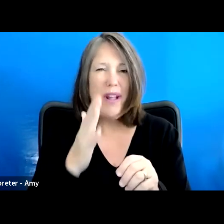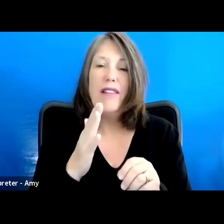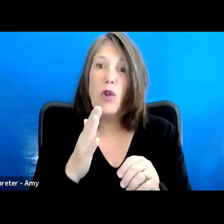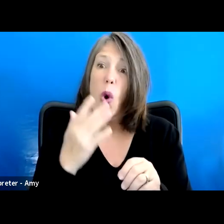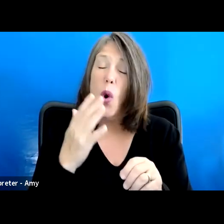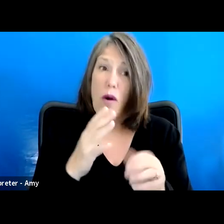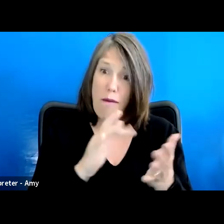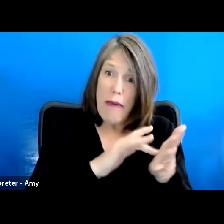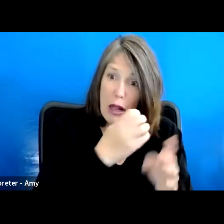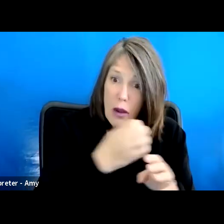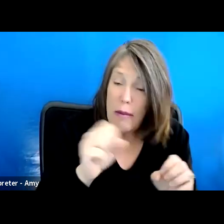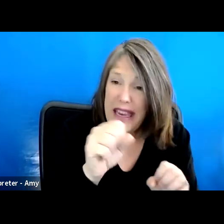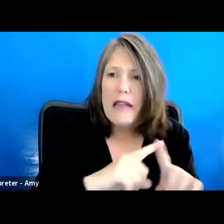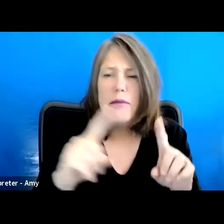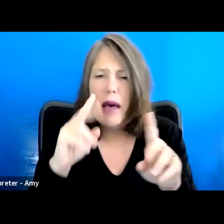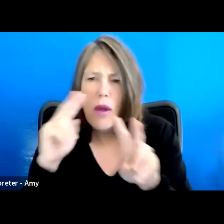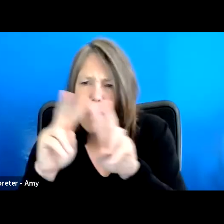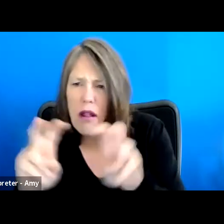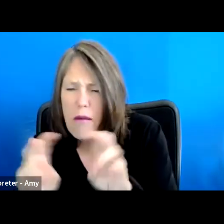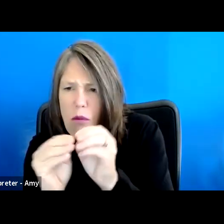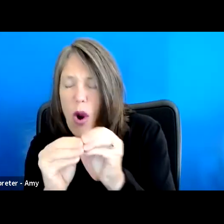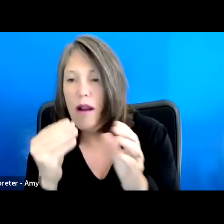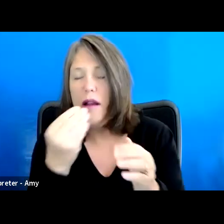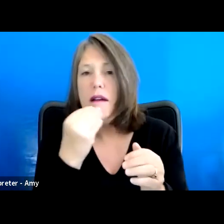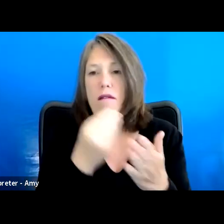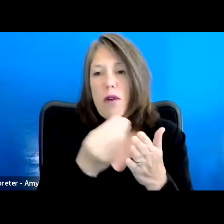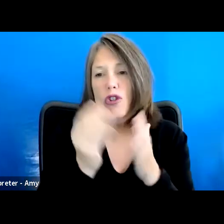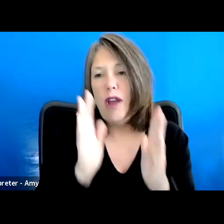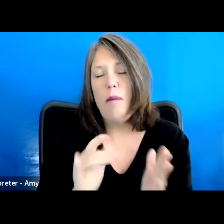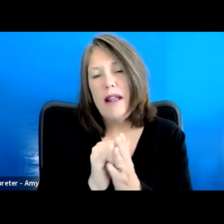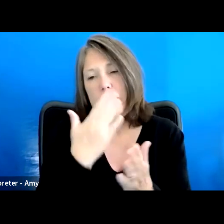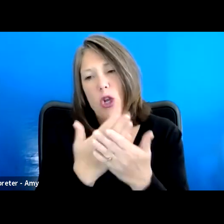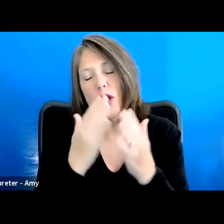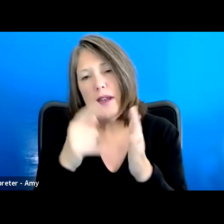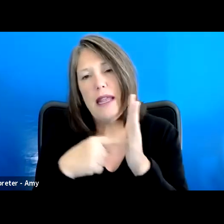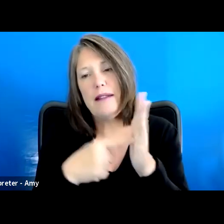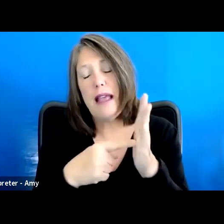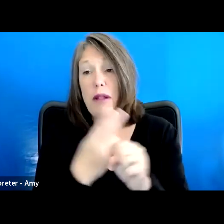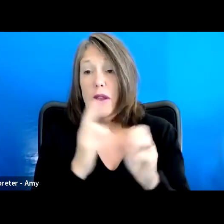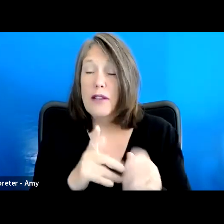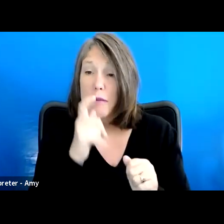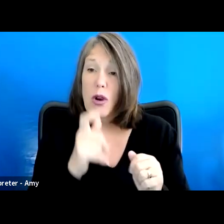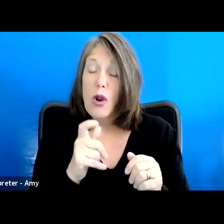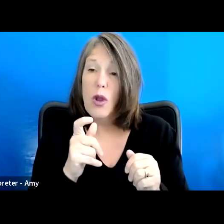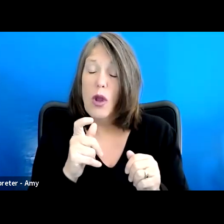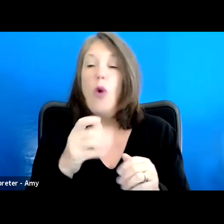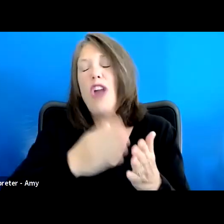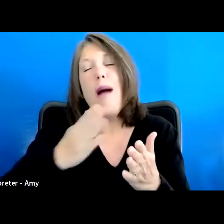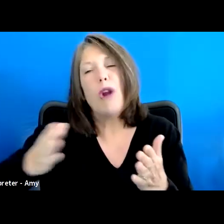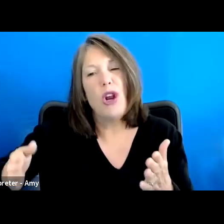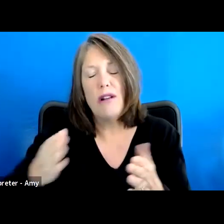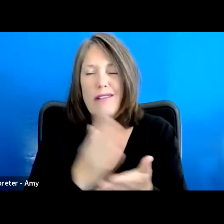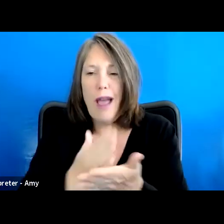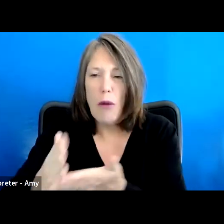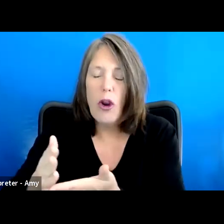medical equipment. The food chopper is a really great example. The consumer that purchased the food chopper with her home